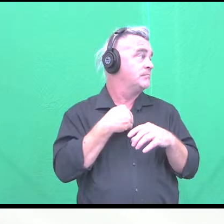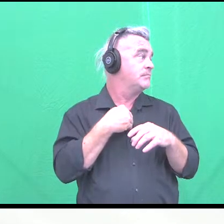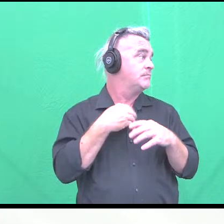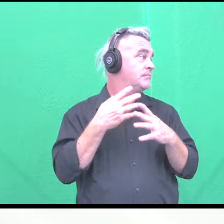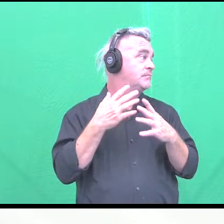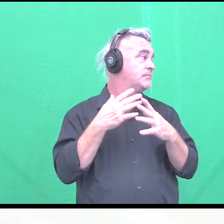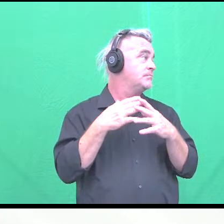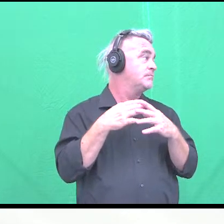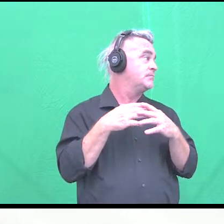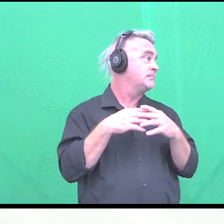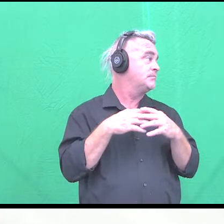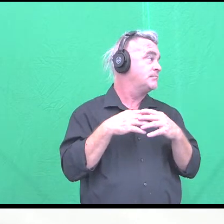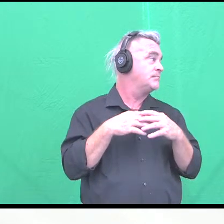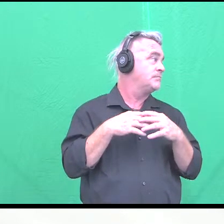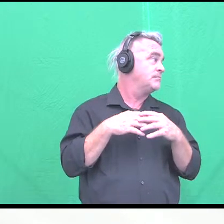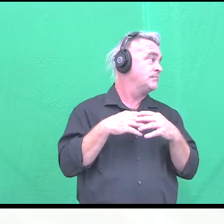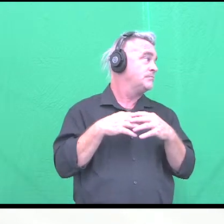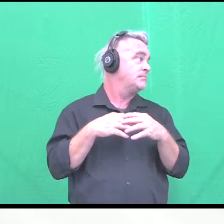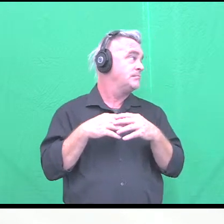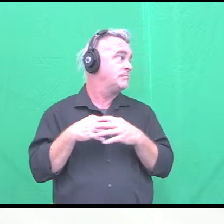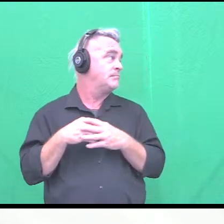to the community,